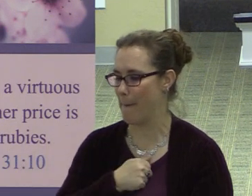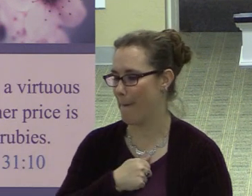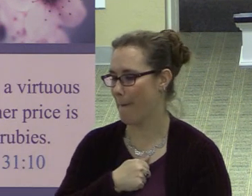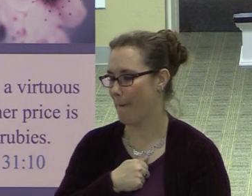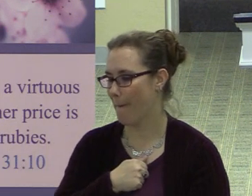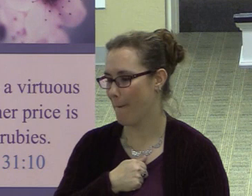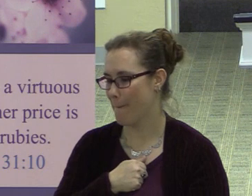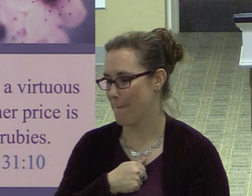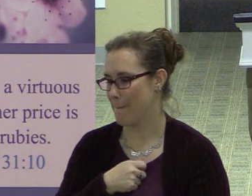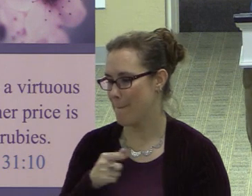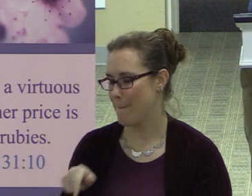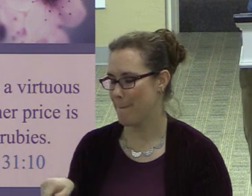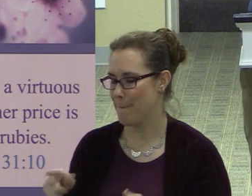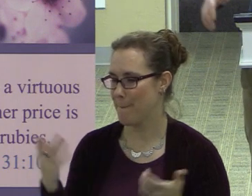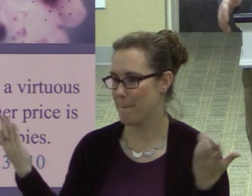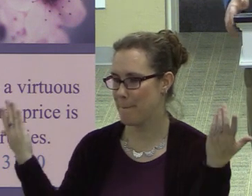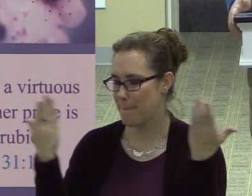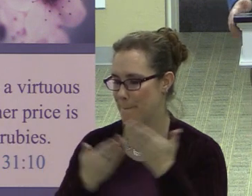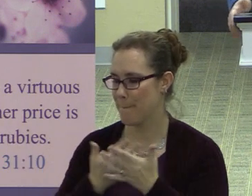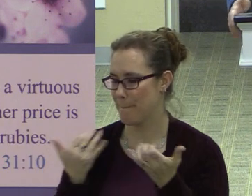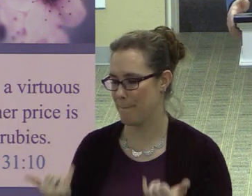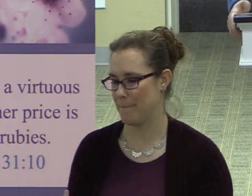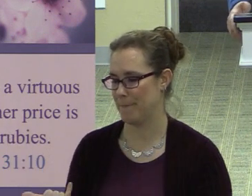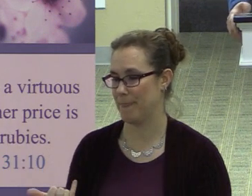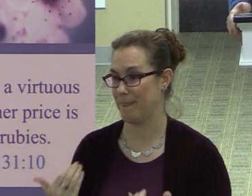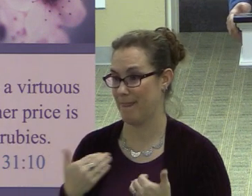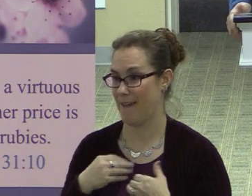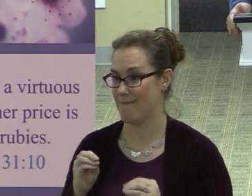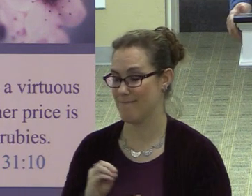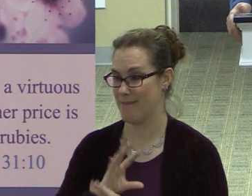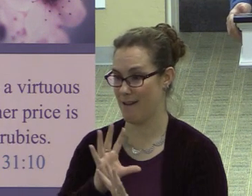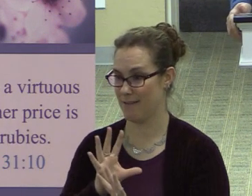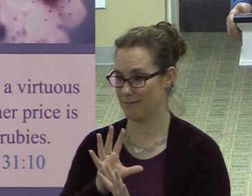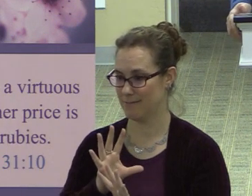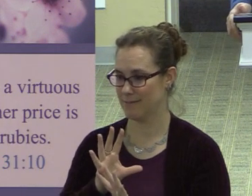They're in darkness now. They have light. Incredible.